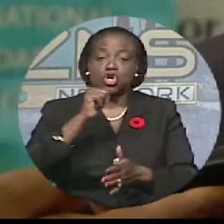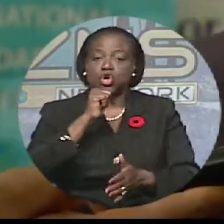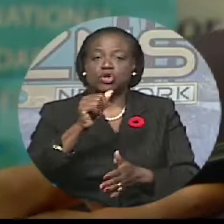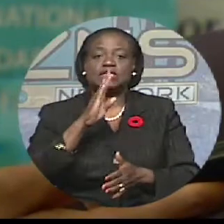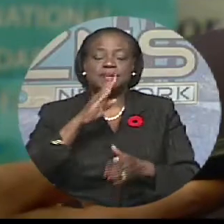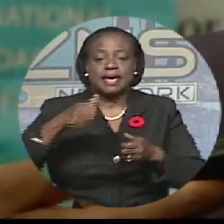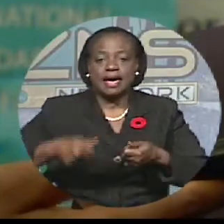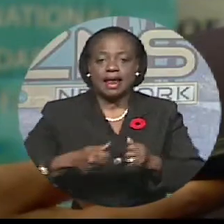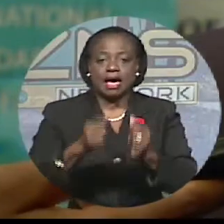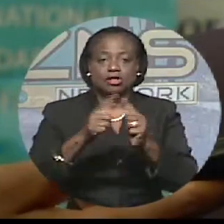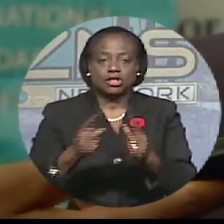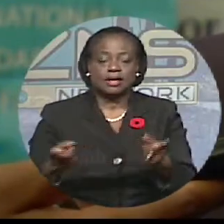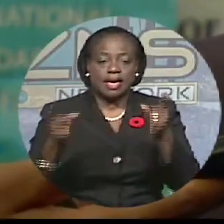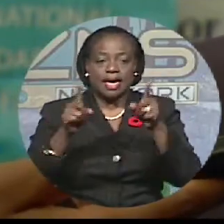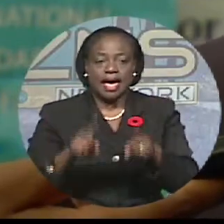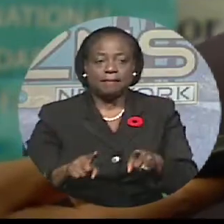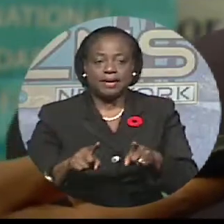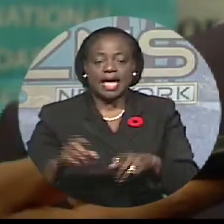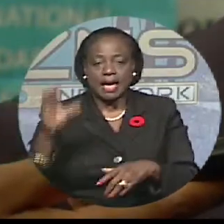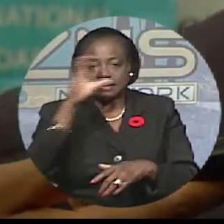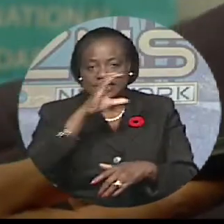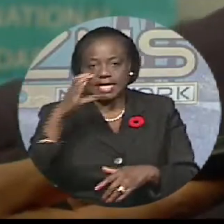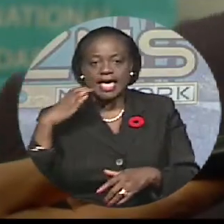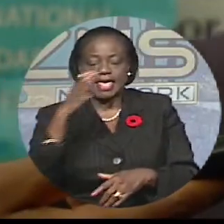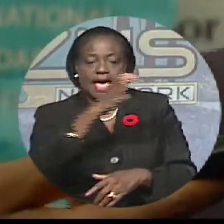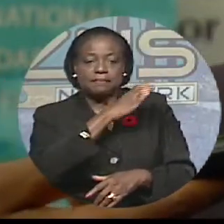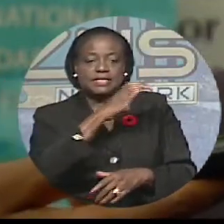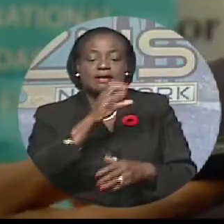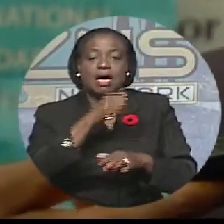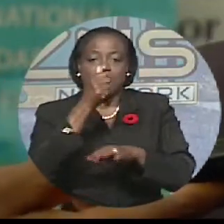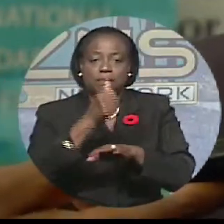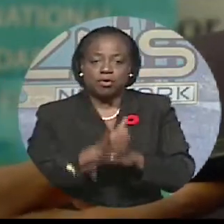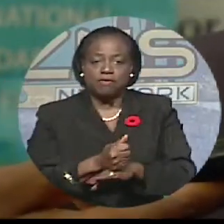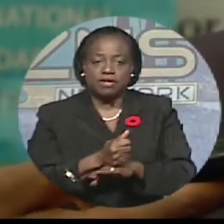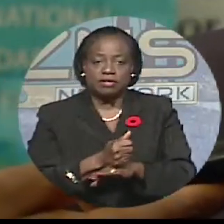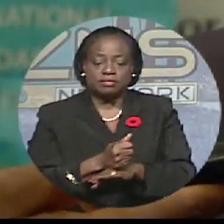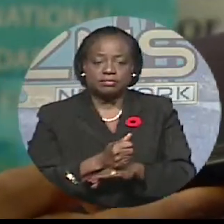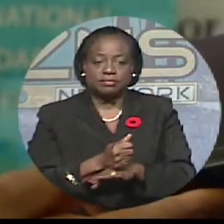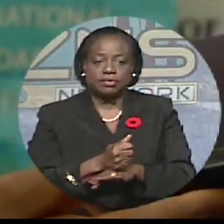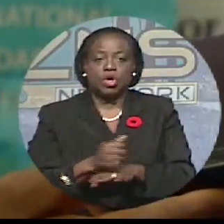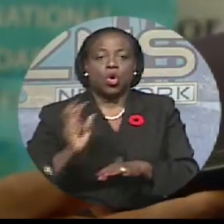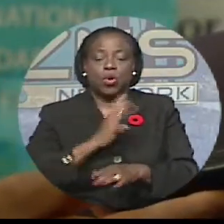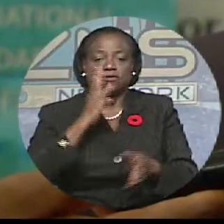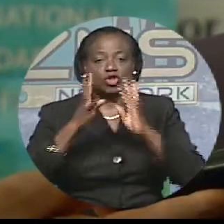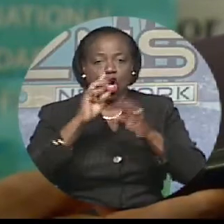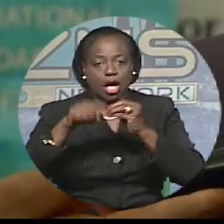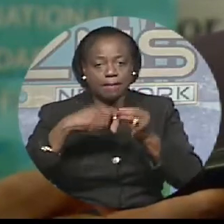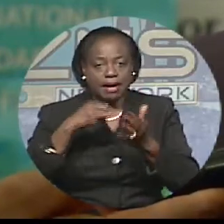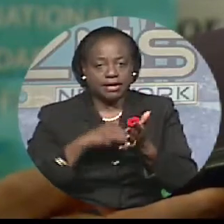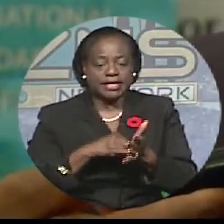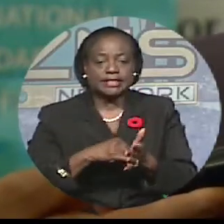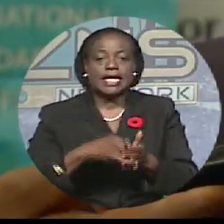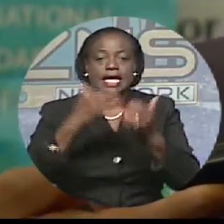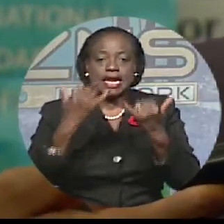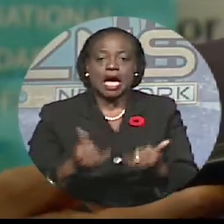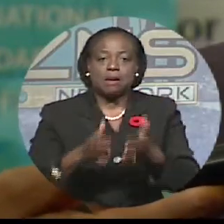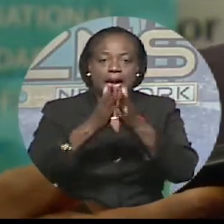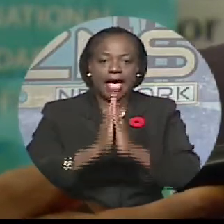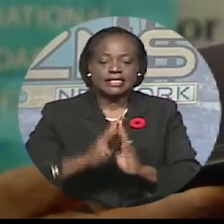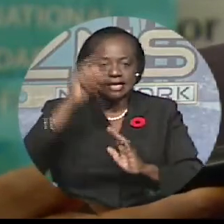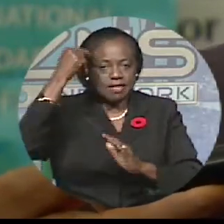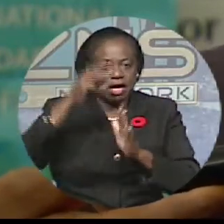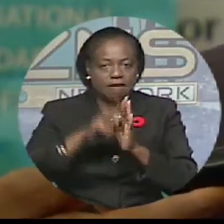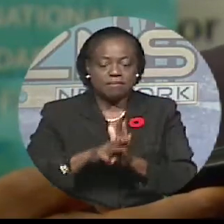happen. Quite frankly, I'm seeking Cabinet's approval formally. We've discussed it, and I am asking the government